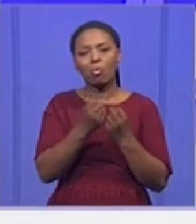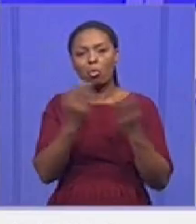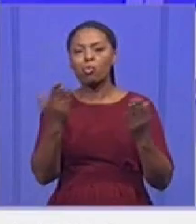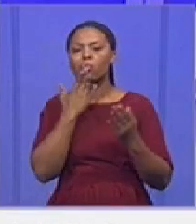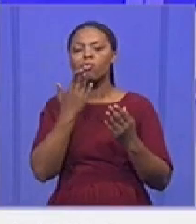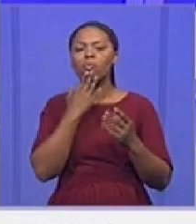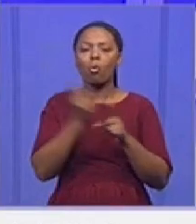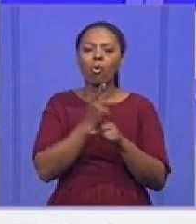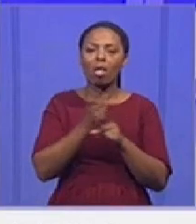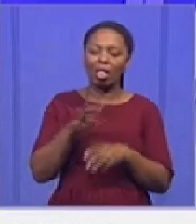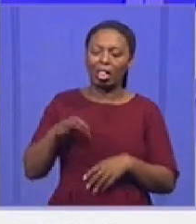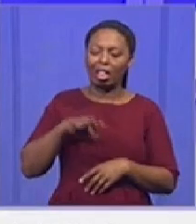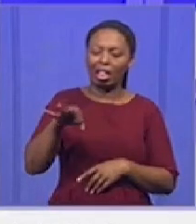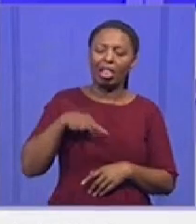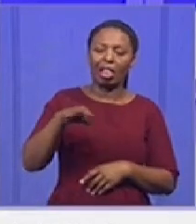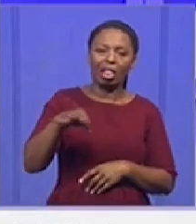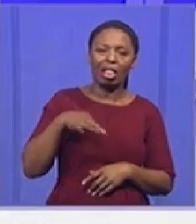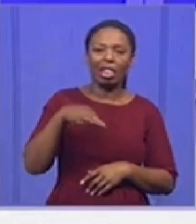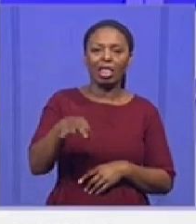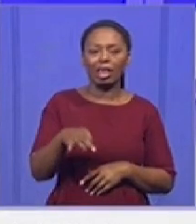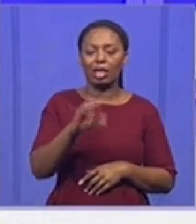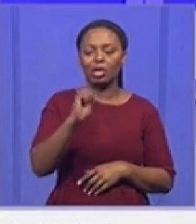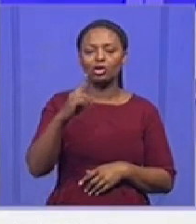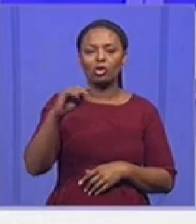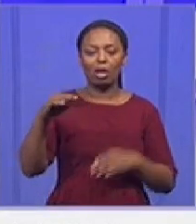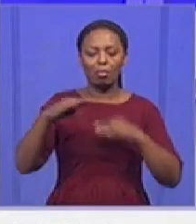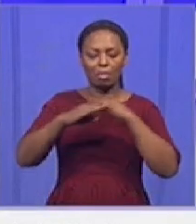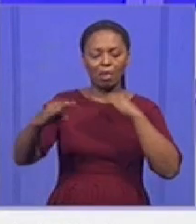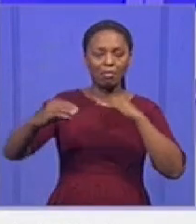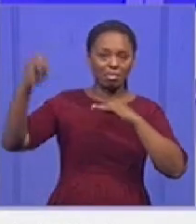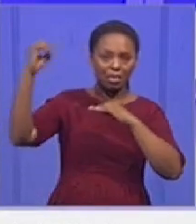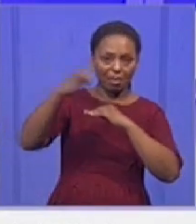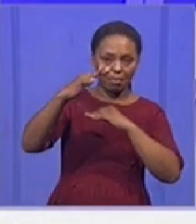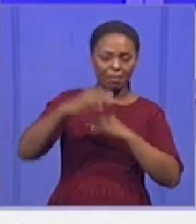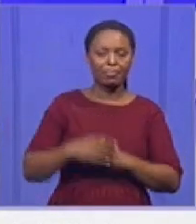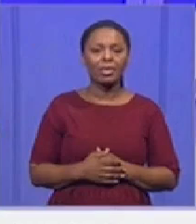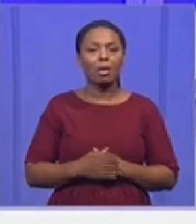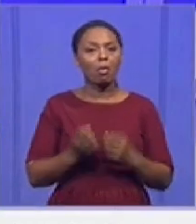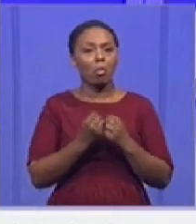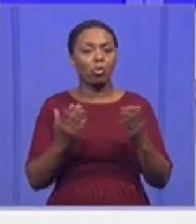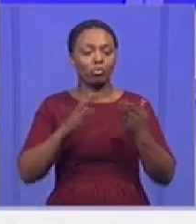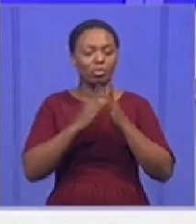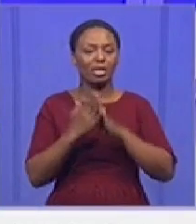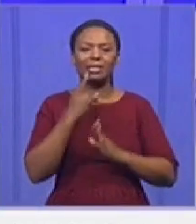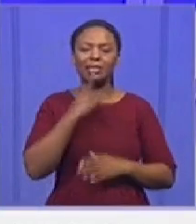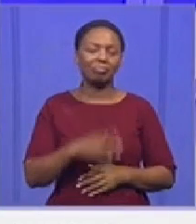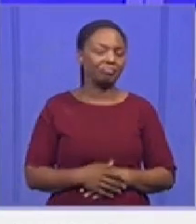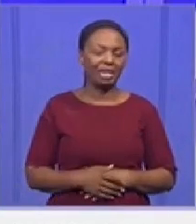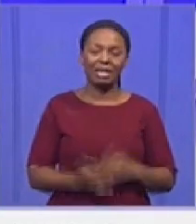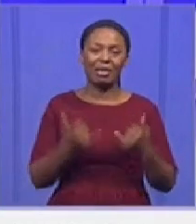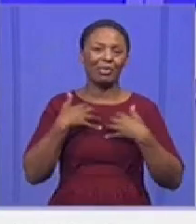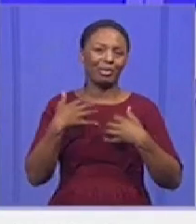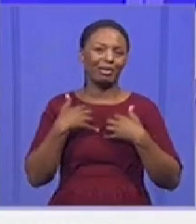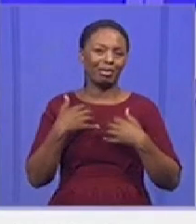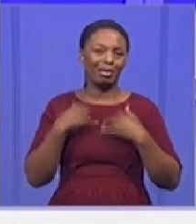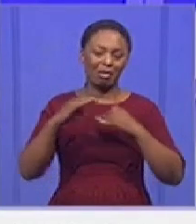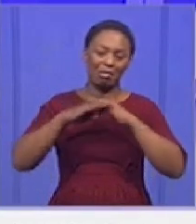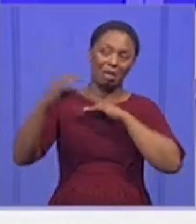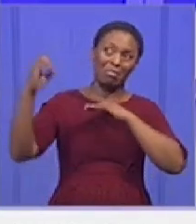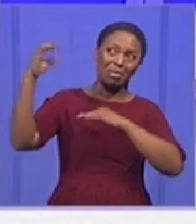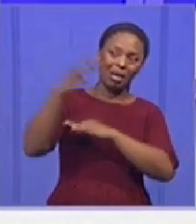tsayang dikgato tsa go tsenya mafaratlhatlha a solar kwa malapeng le mo dikgwebong. Bontsi ba baagi ba ngongorega ka tlhwatlhwa ya go tsenya